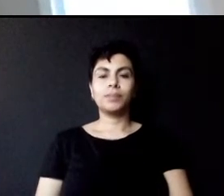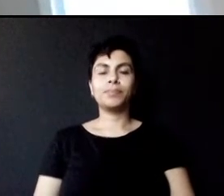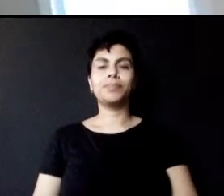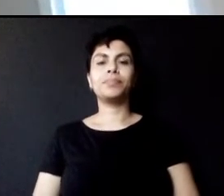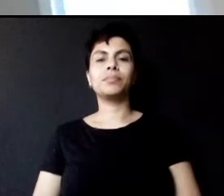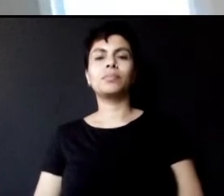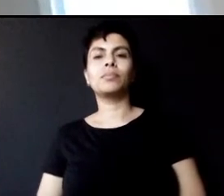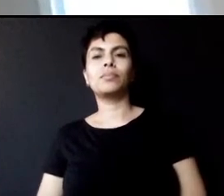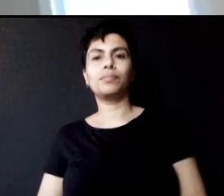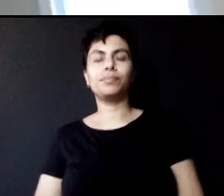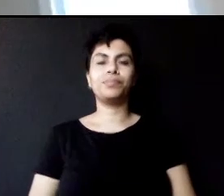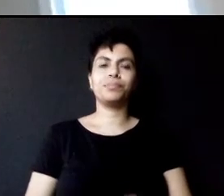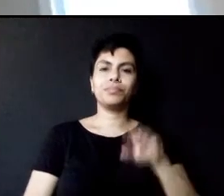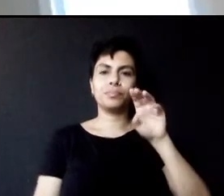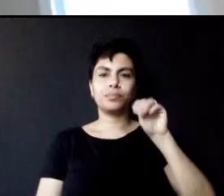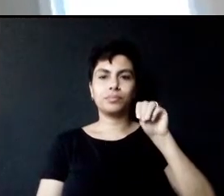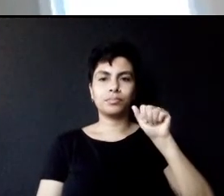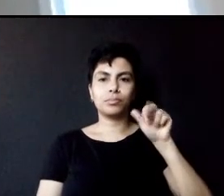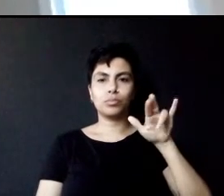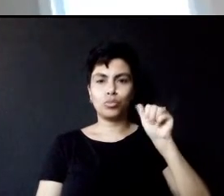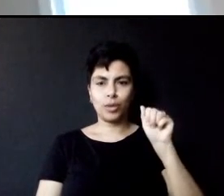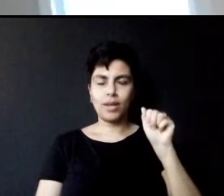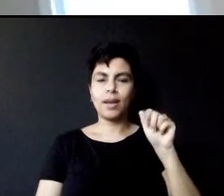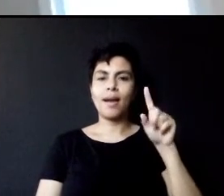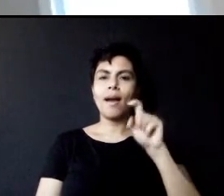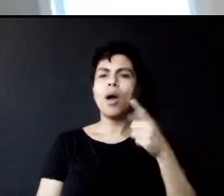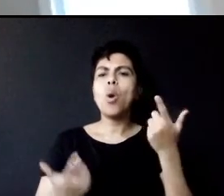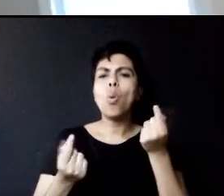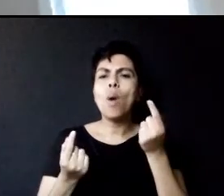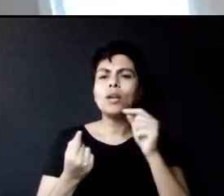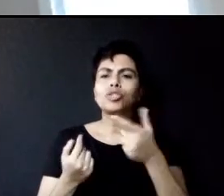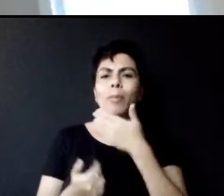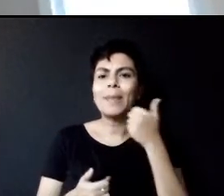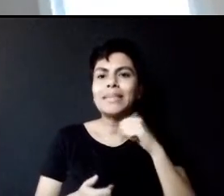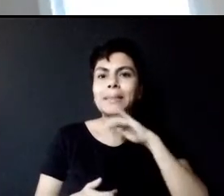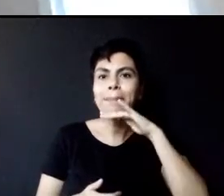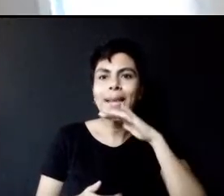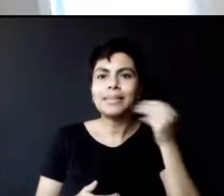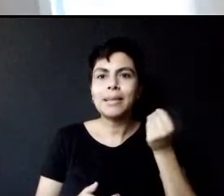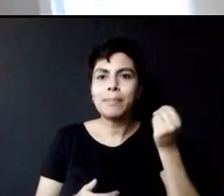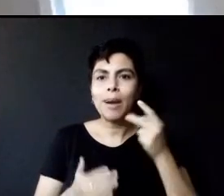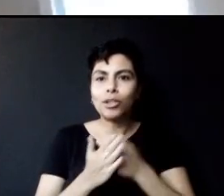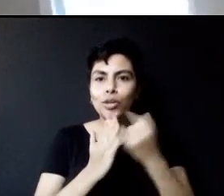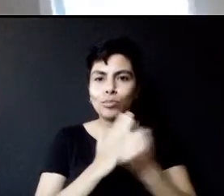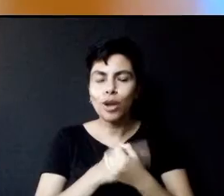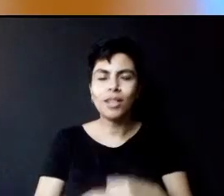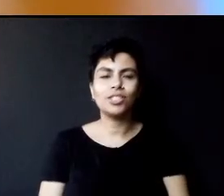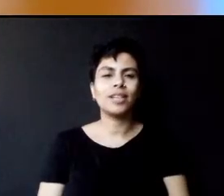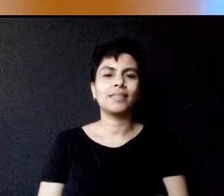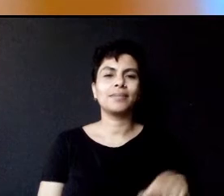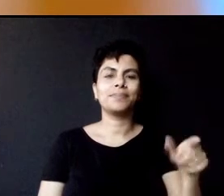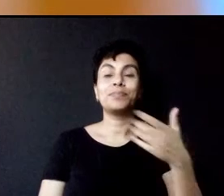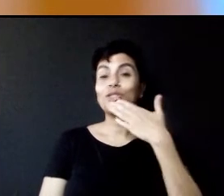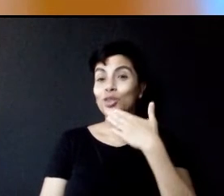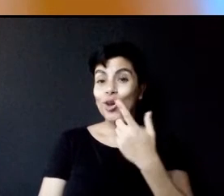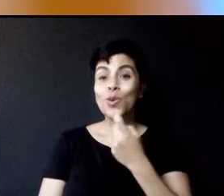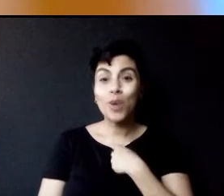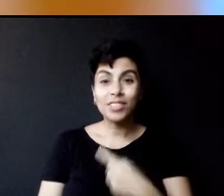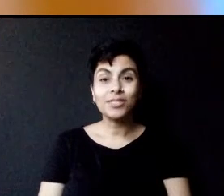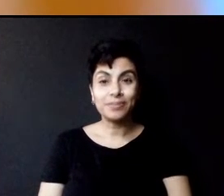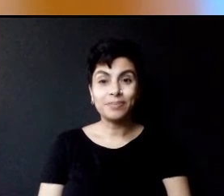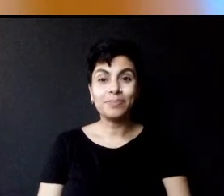question from Maria about what have been your best Messy Mondays projects? That's a good